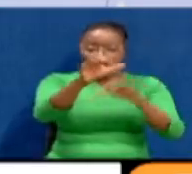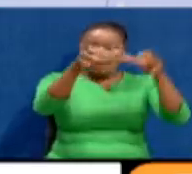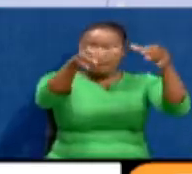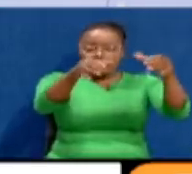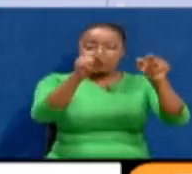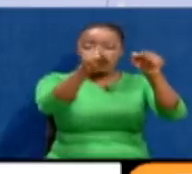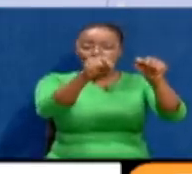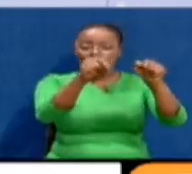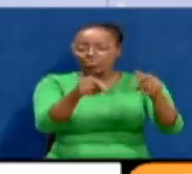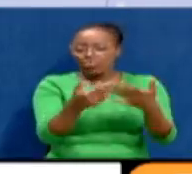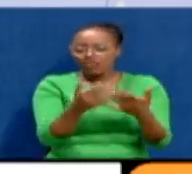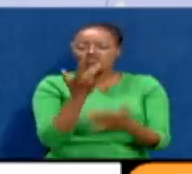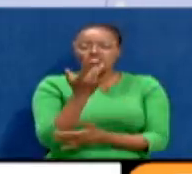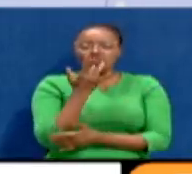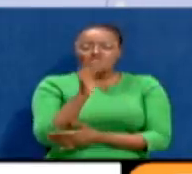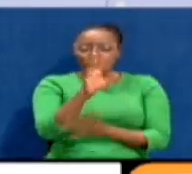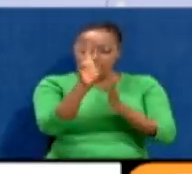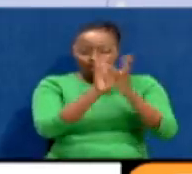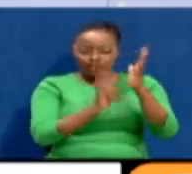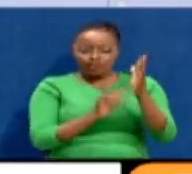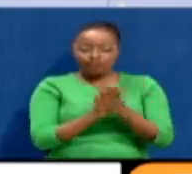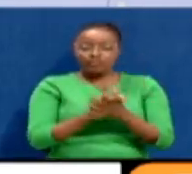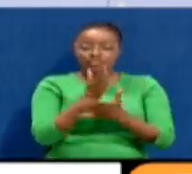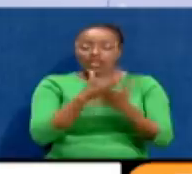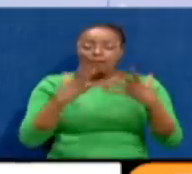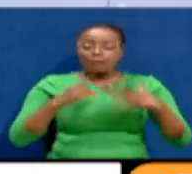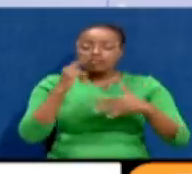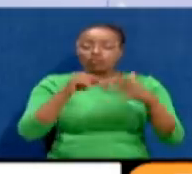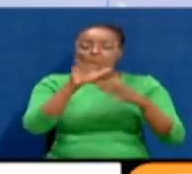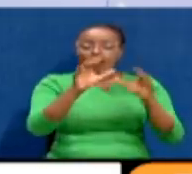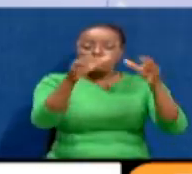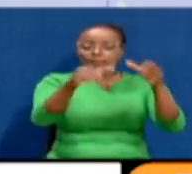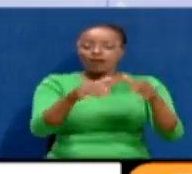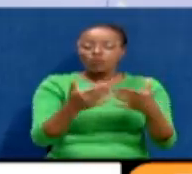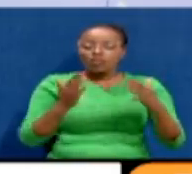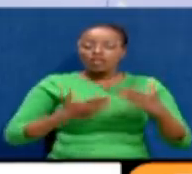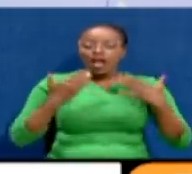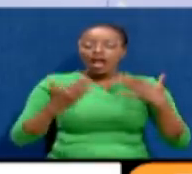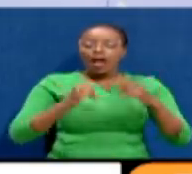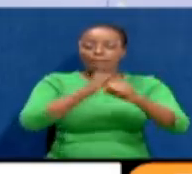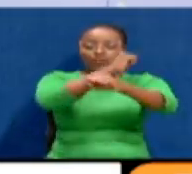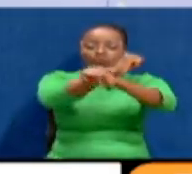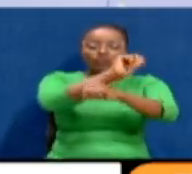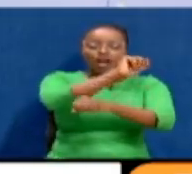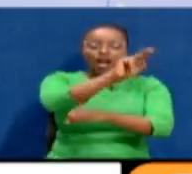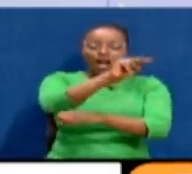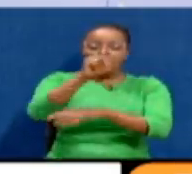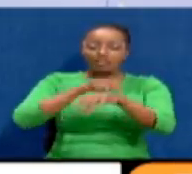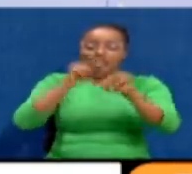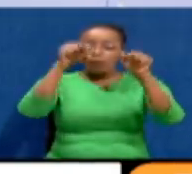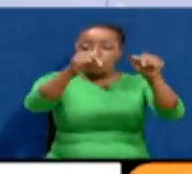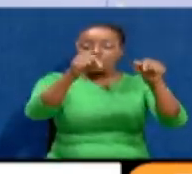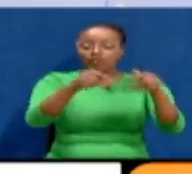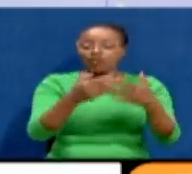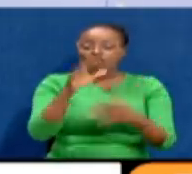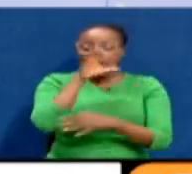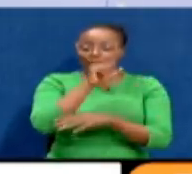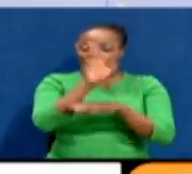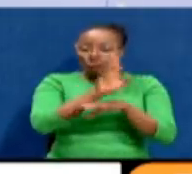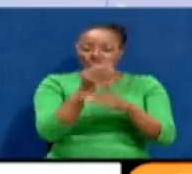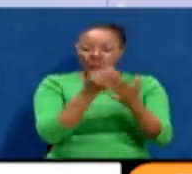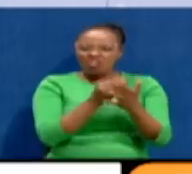has been accused of double standards. Let me read this out to you. Some say that your party was very happy to defend Anne Waiguru when she was accused of